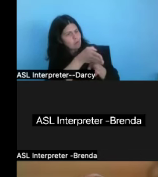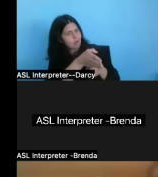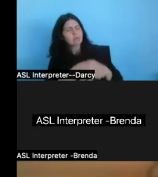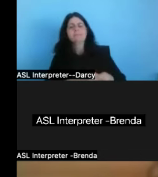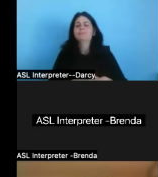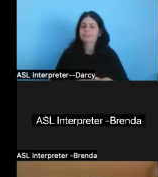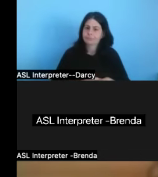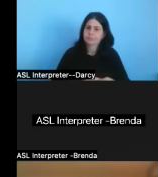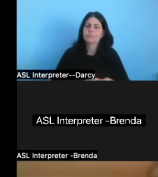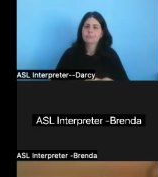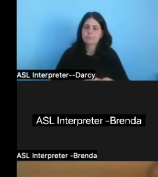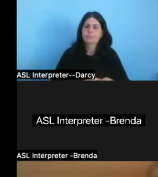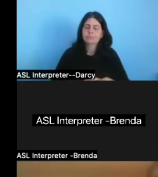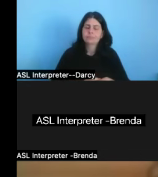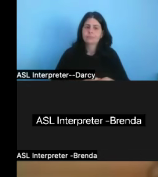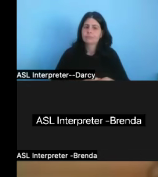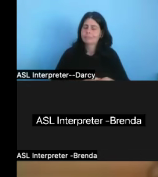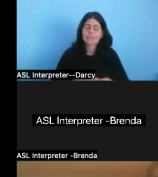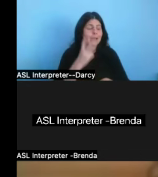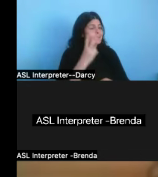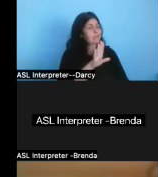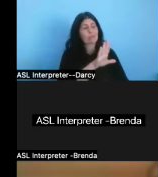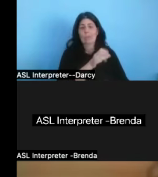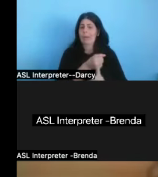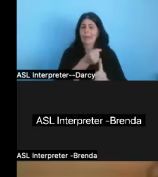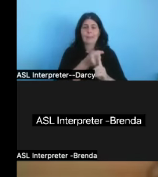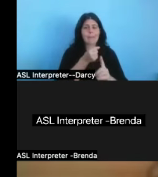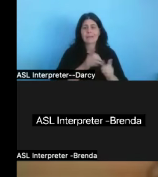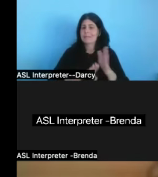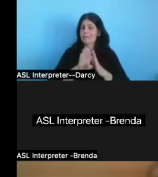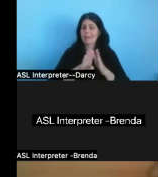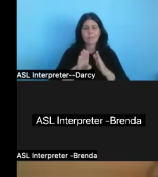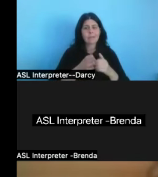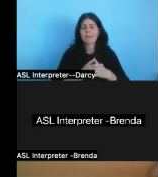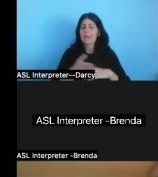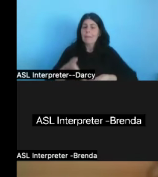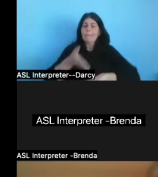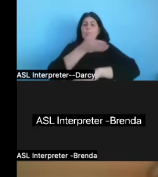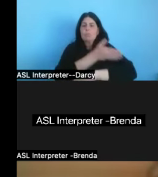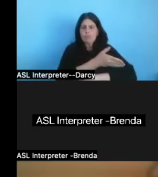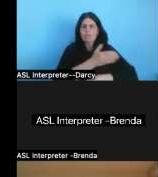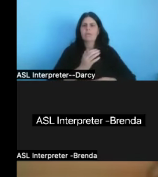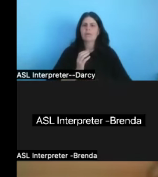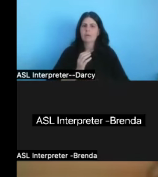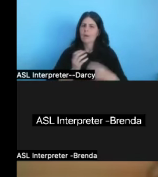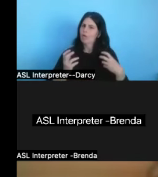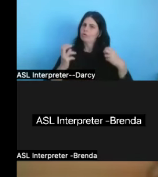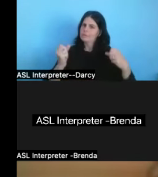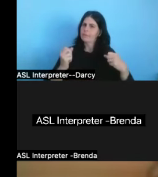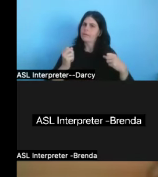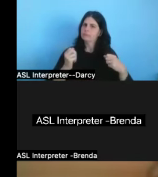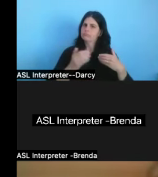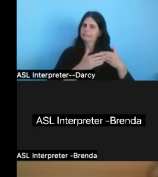see your impact and development and the improvement of our resilience over your career and ongoing.